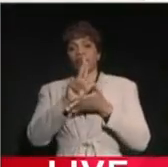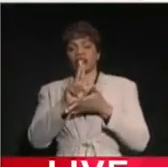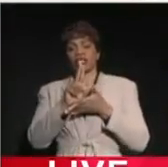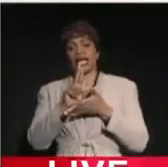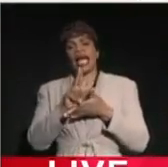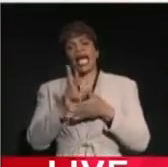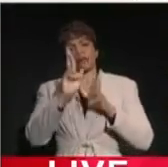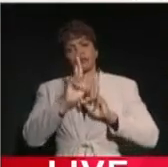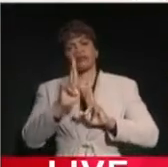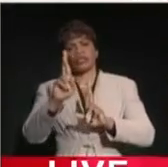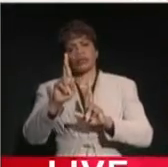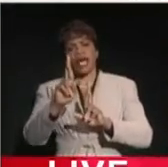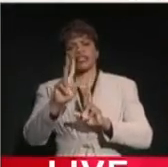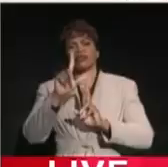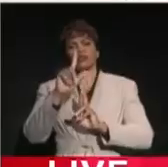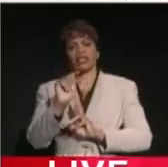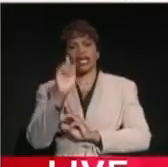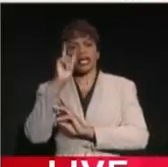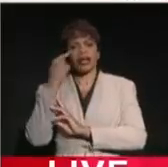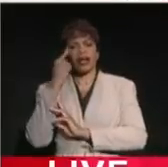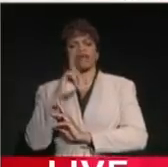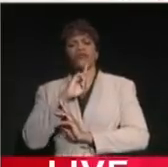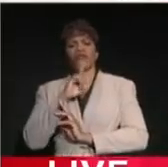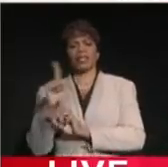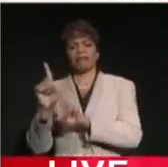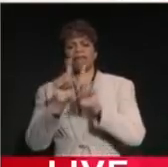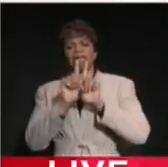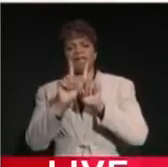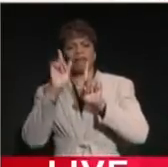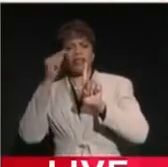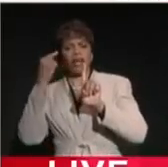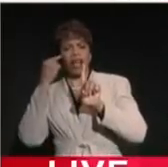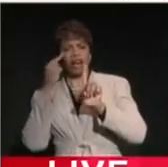all due respect, the Lieutenant Governor has been standing beside the governor